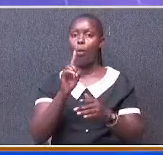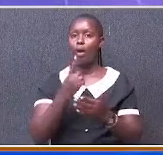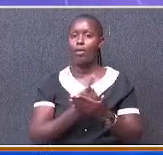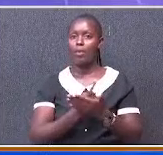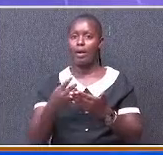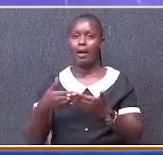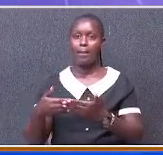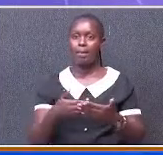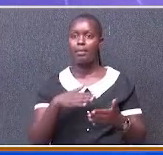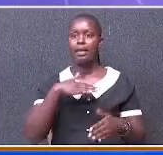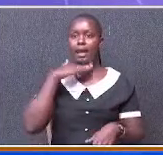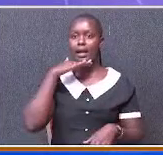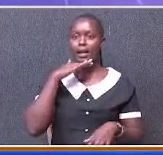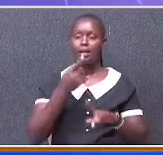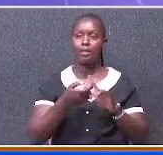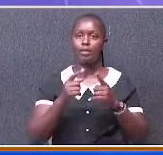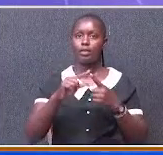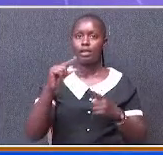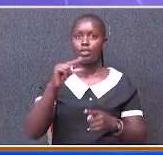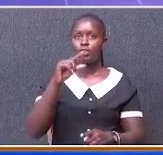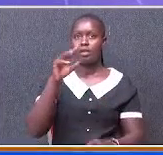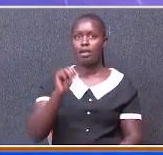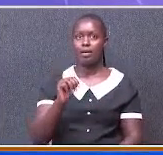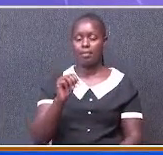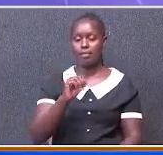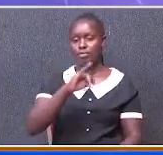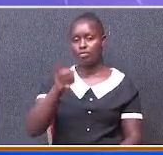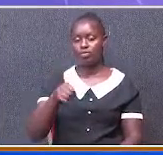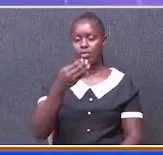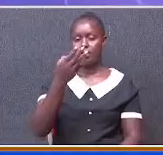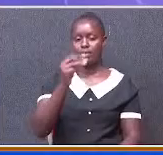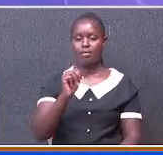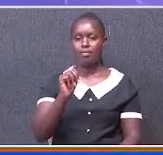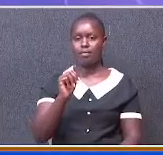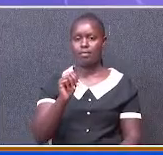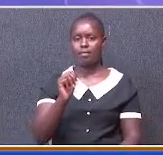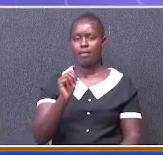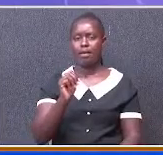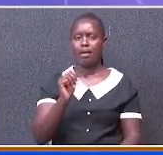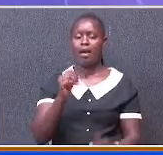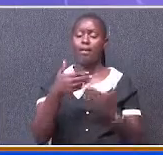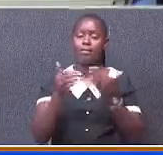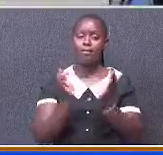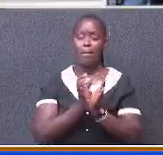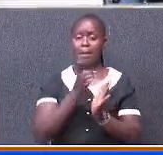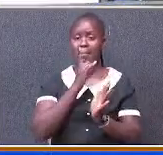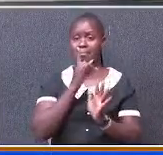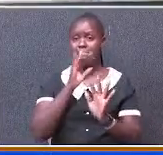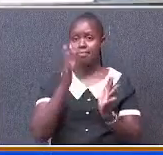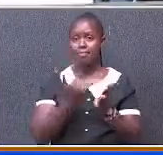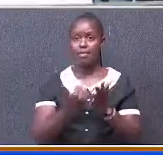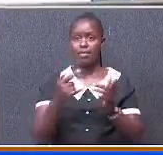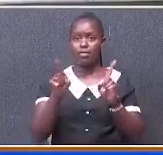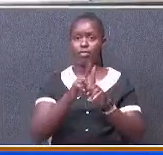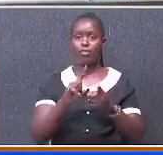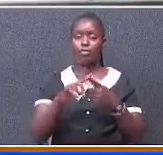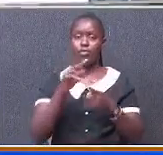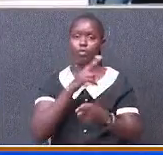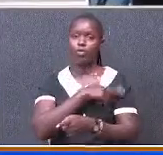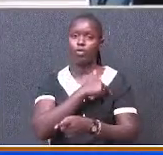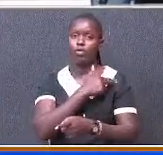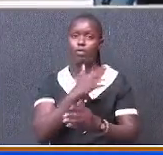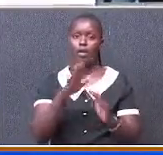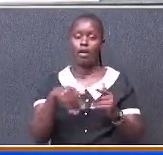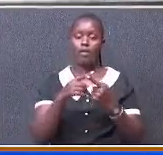alleged negligence at the GM Kariuki Hospital in Olkalou. Peter Mashare's family claims that the infant was referred to the facility after a